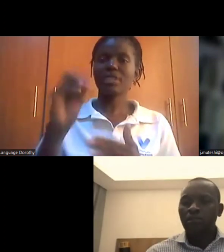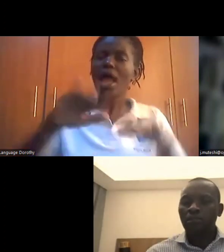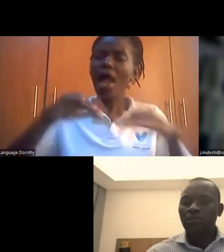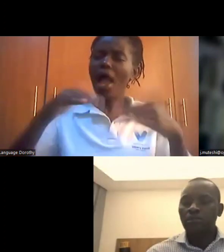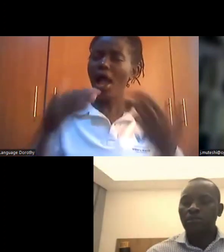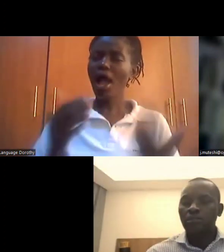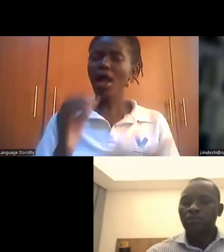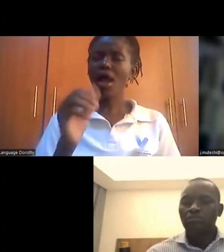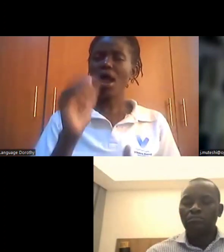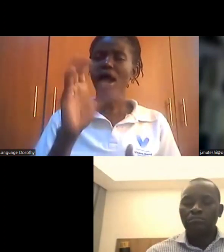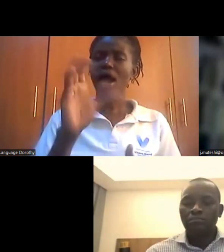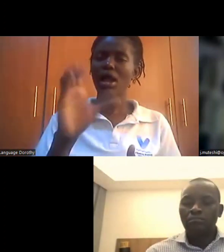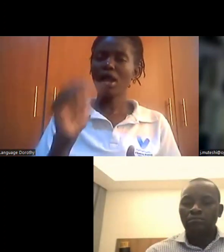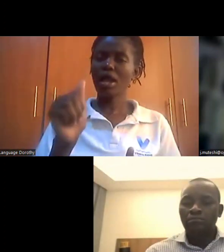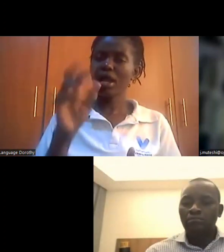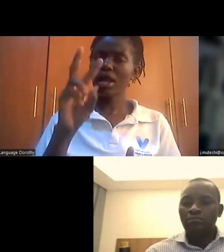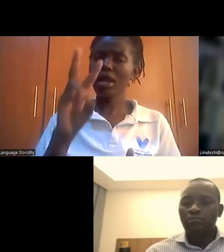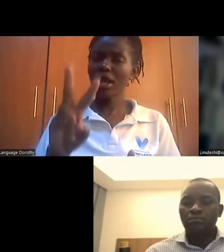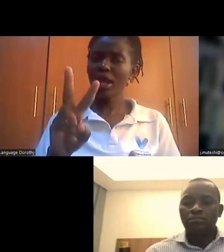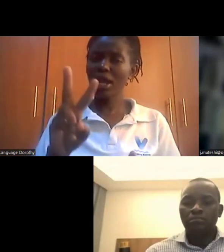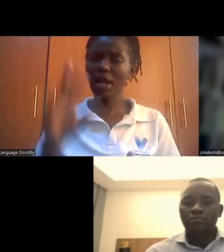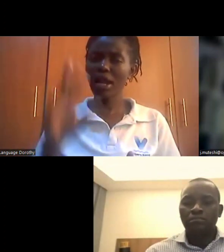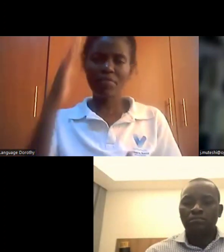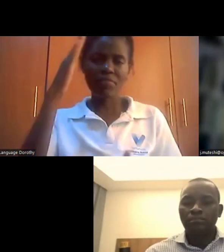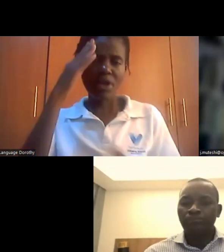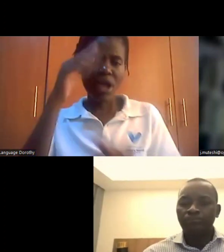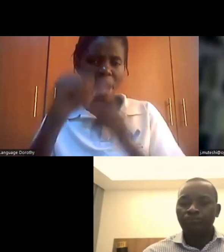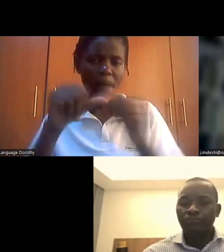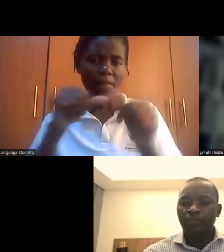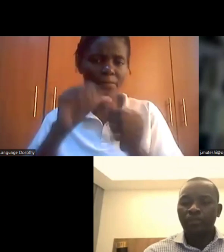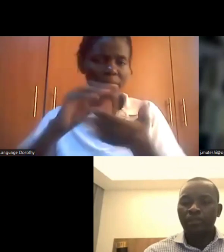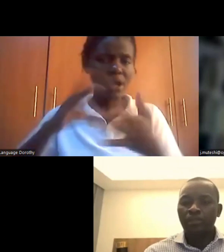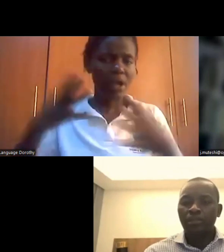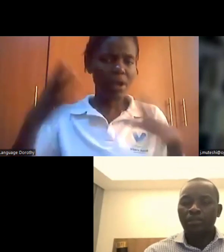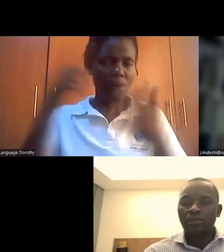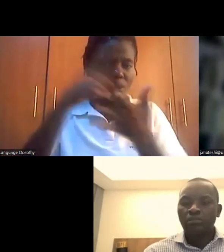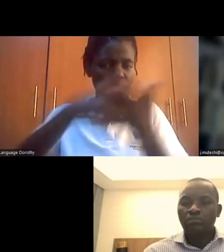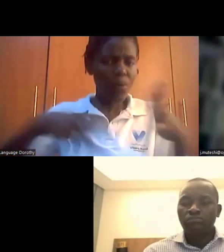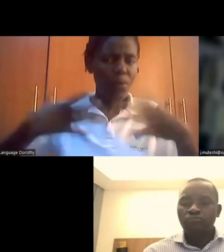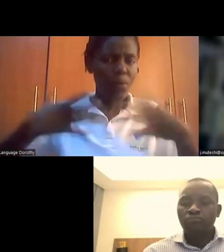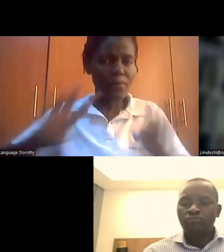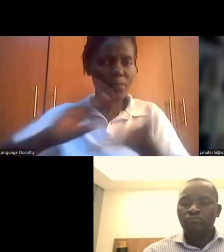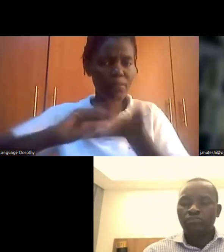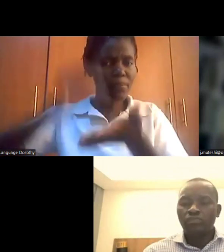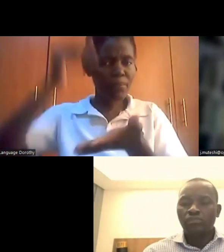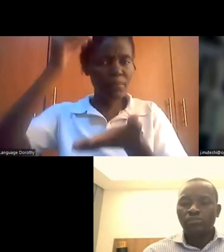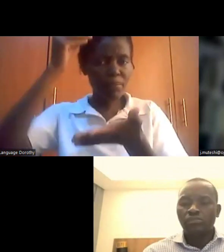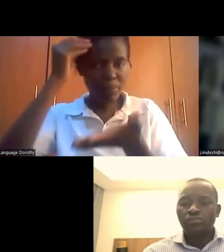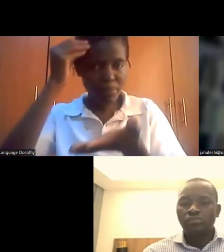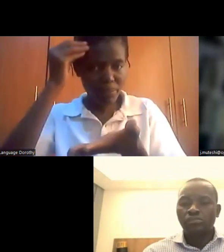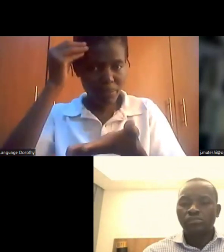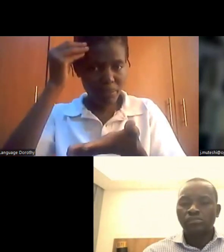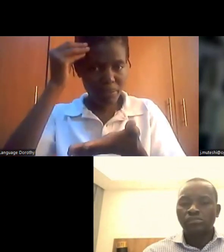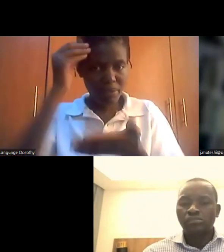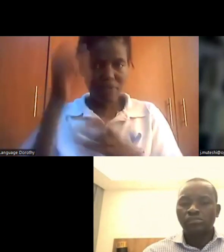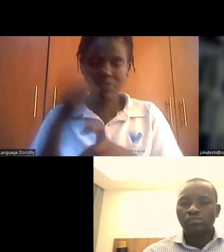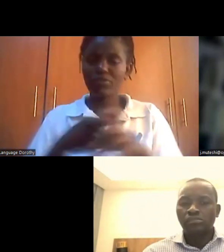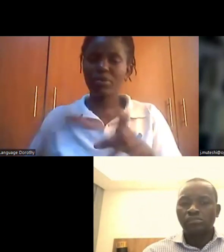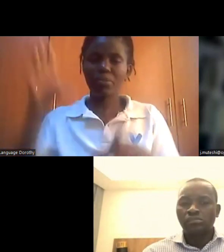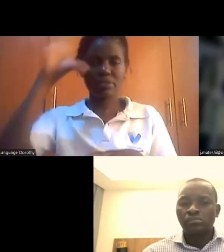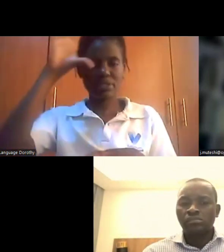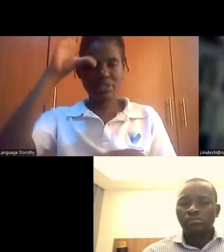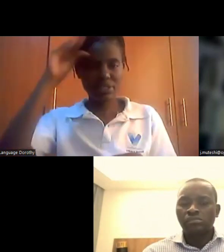determine the learning objectives and goals, given what you've heard so far, also from Somaliland as well as